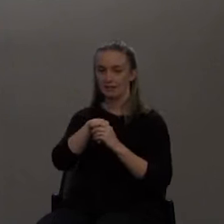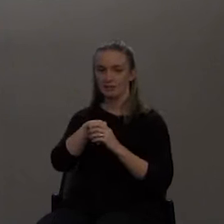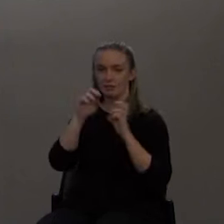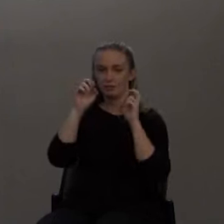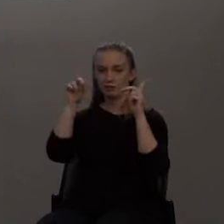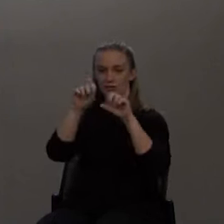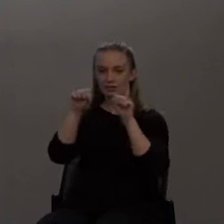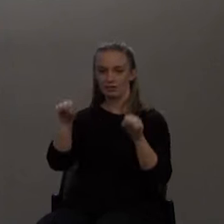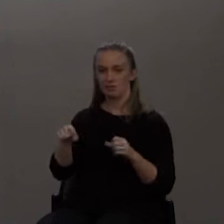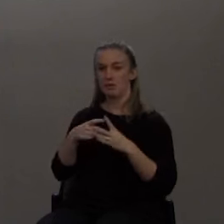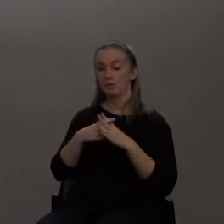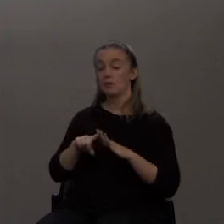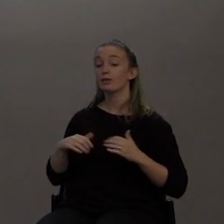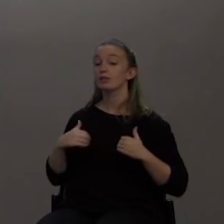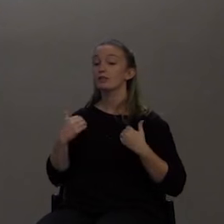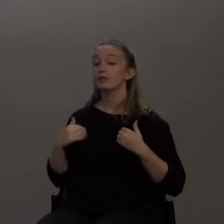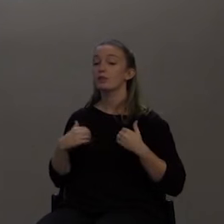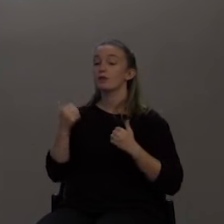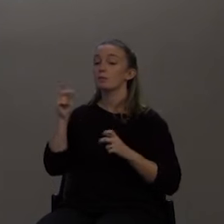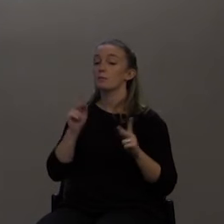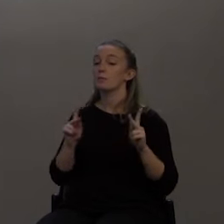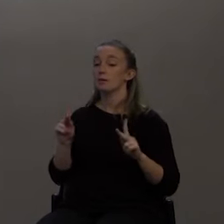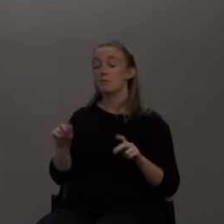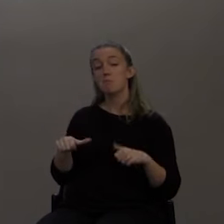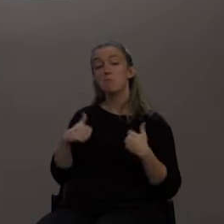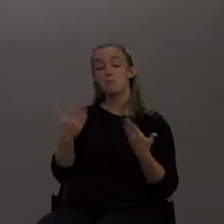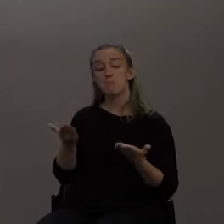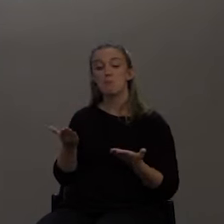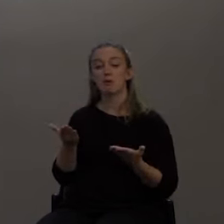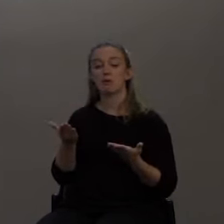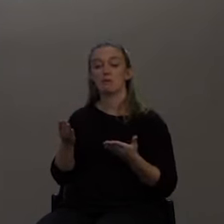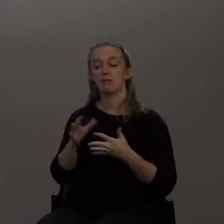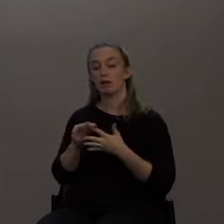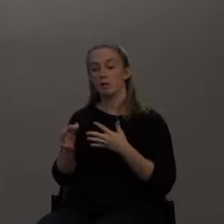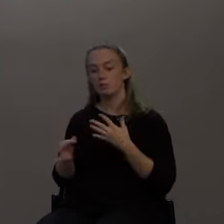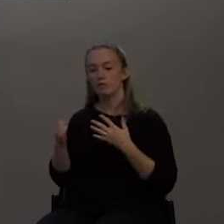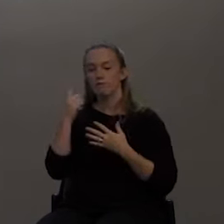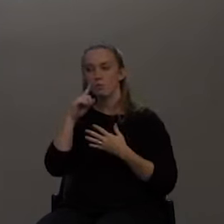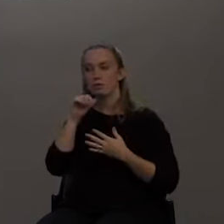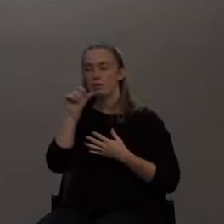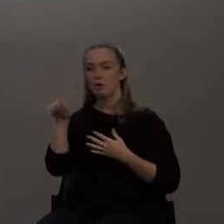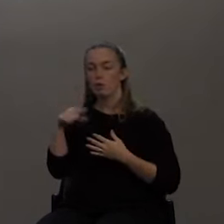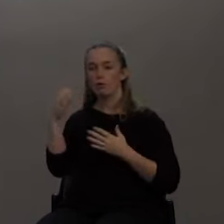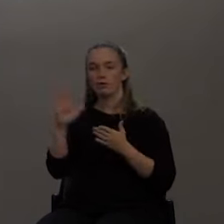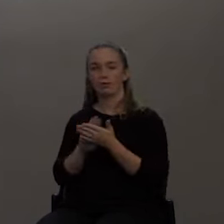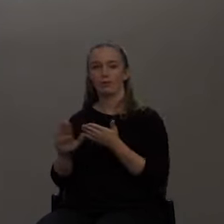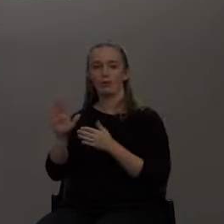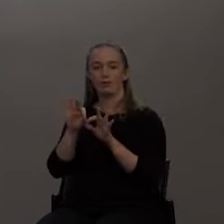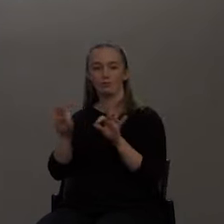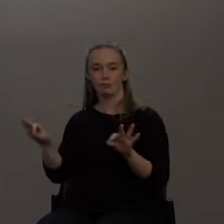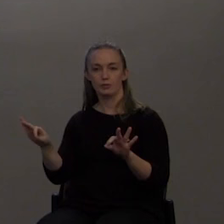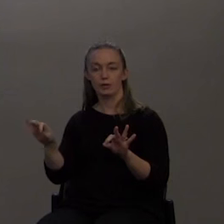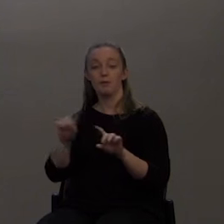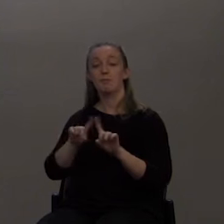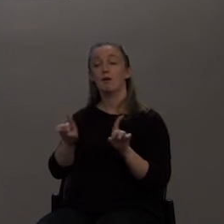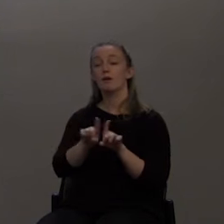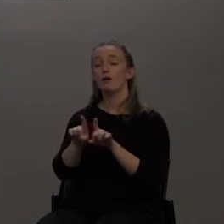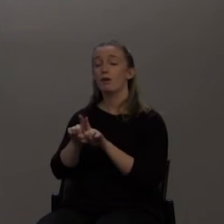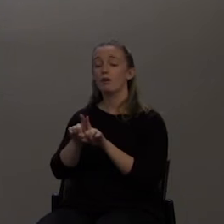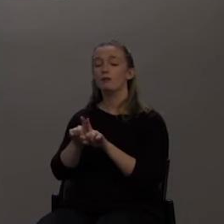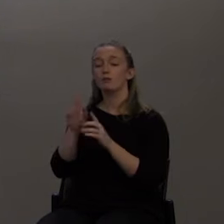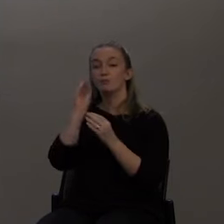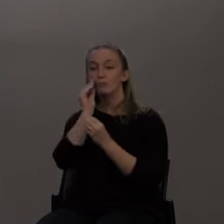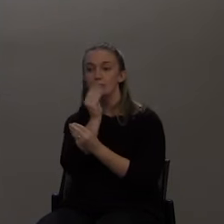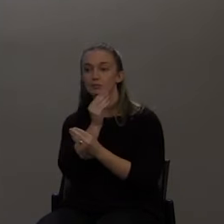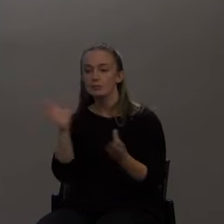a little bit younger, to give them the alternative path, the traditional 2 or 4 year college degree, but then also raising awareness of the opportunities that are out there,